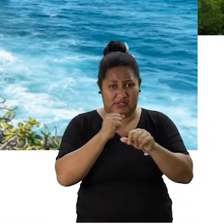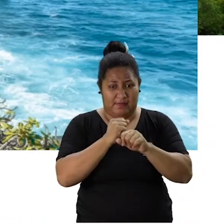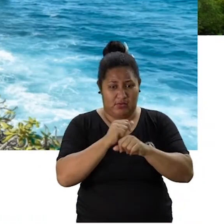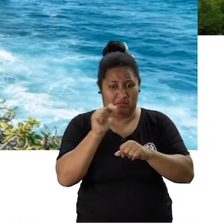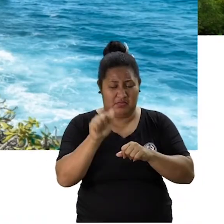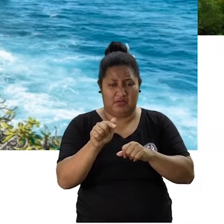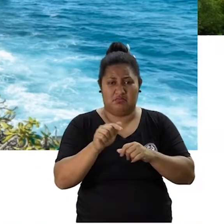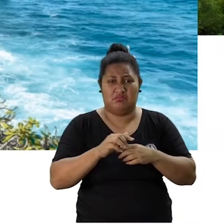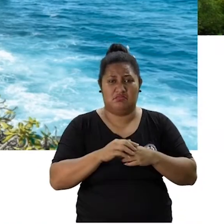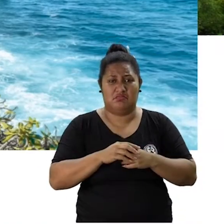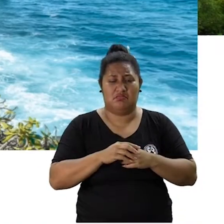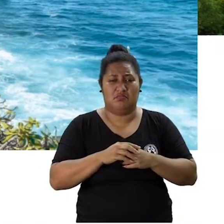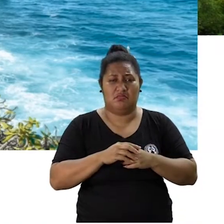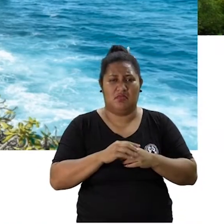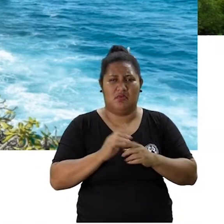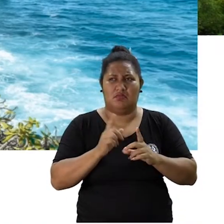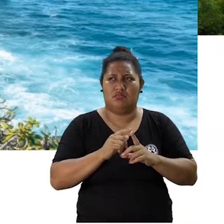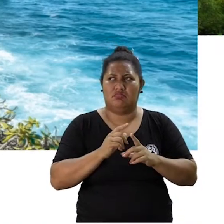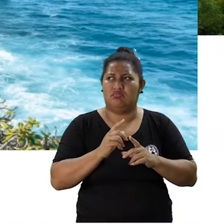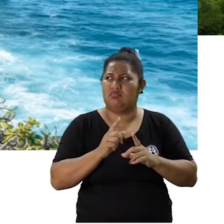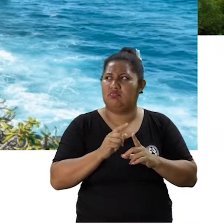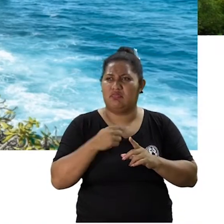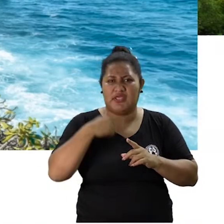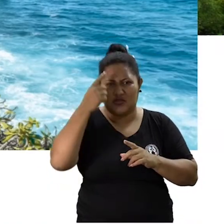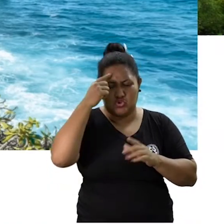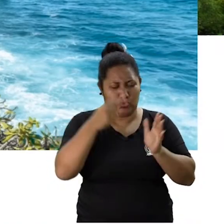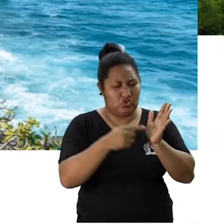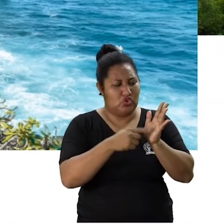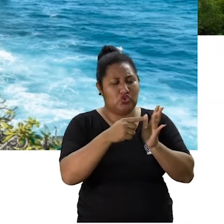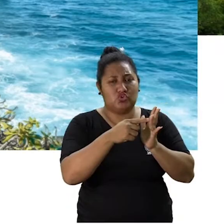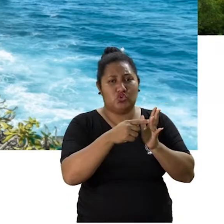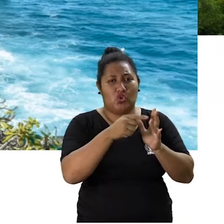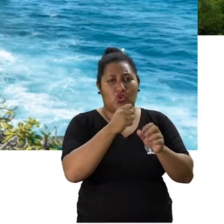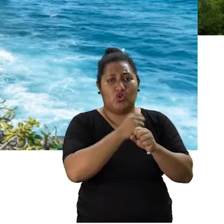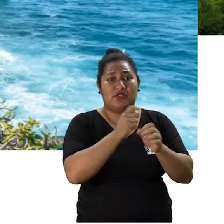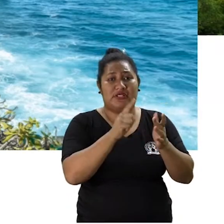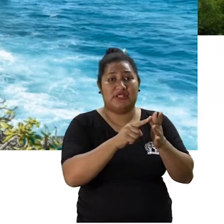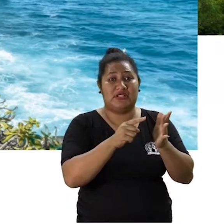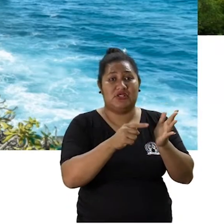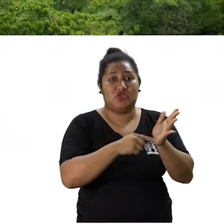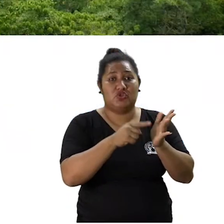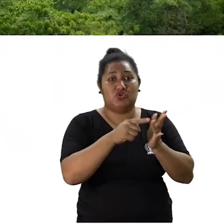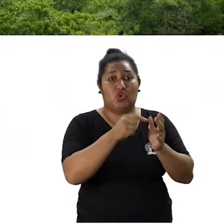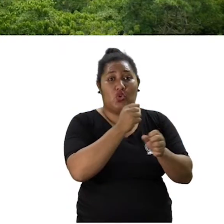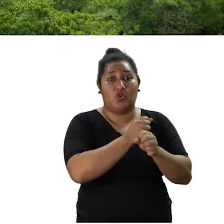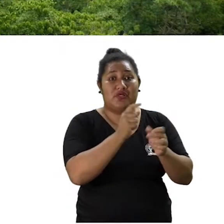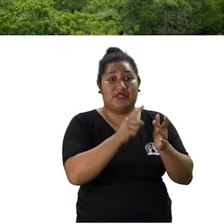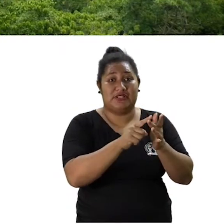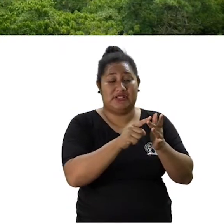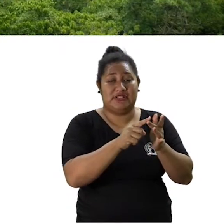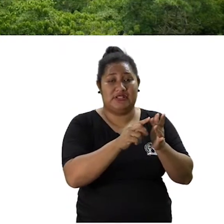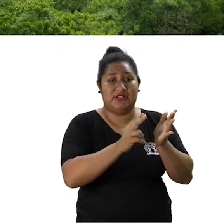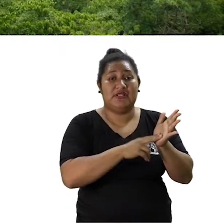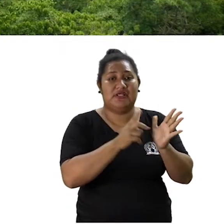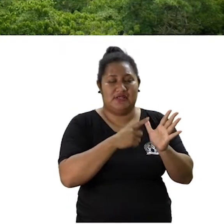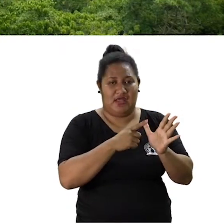is Pea tongtonginga le vaenga lea. Previous one is rainforest